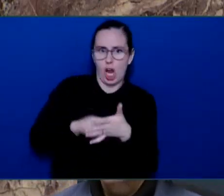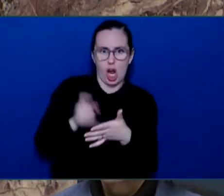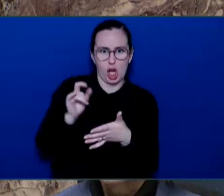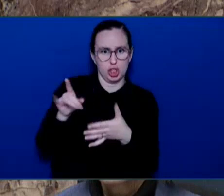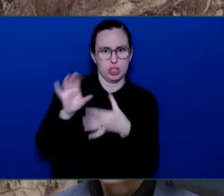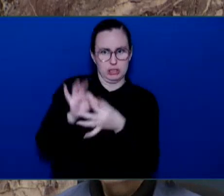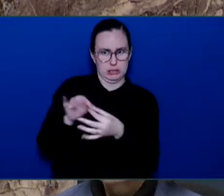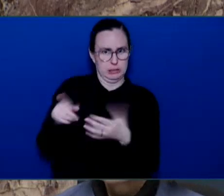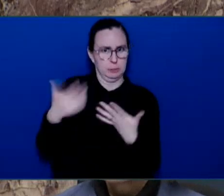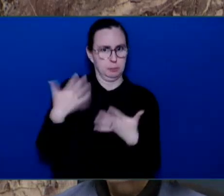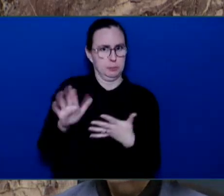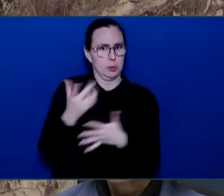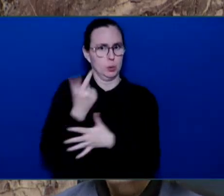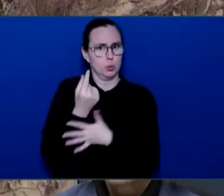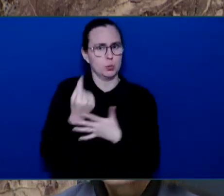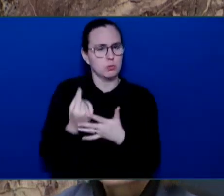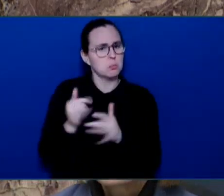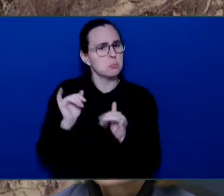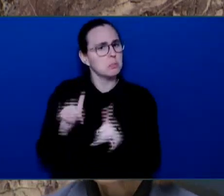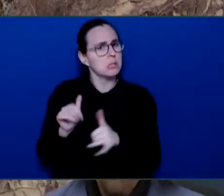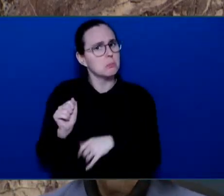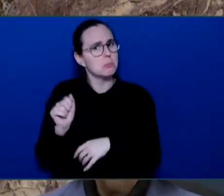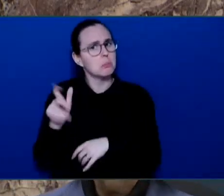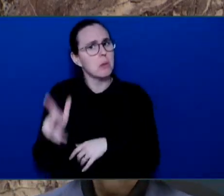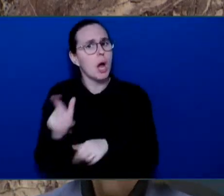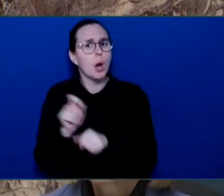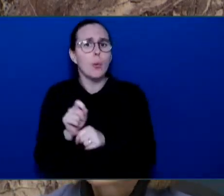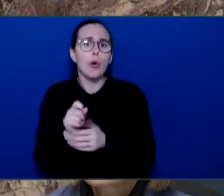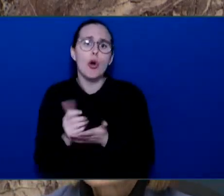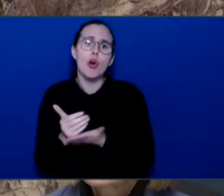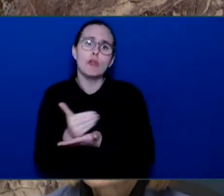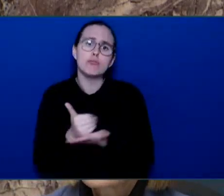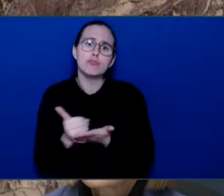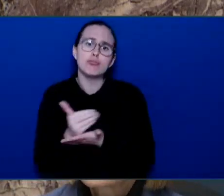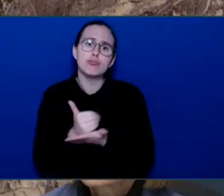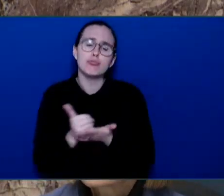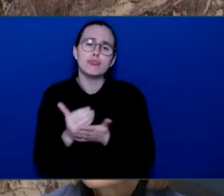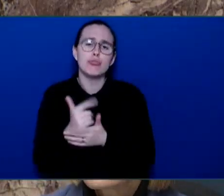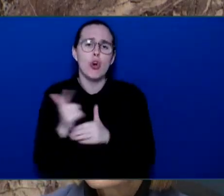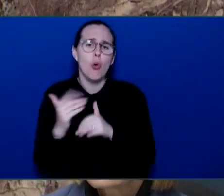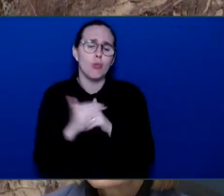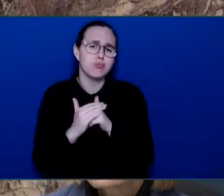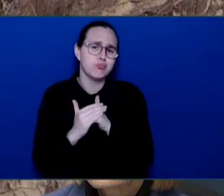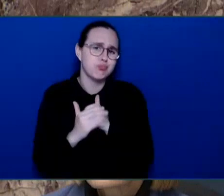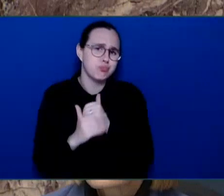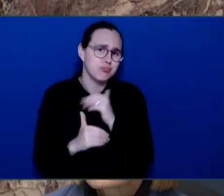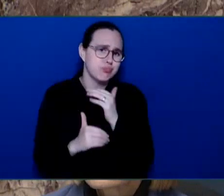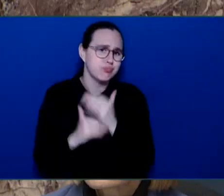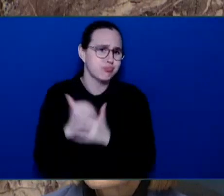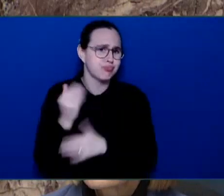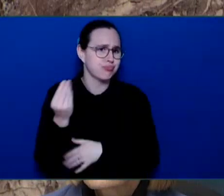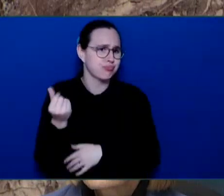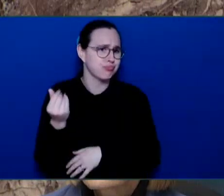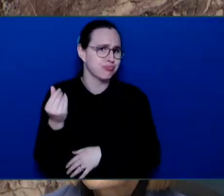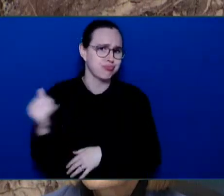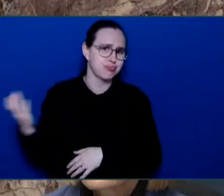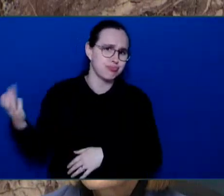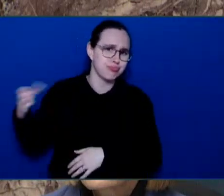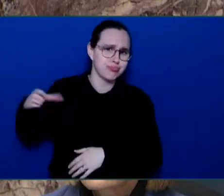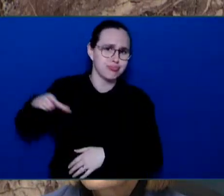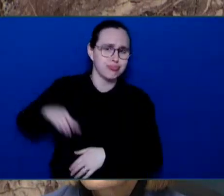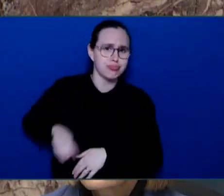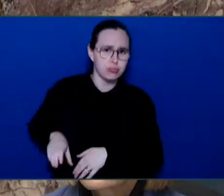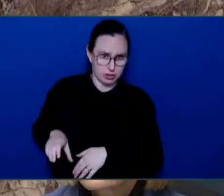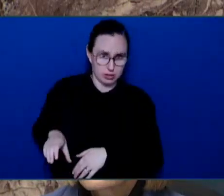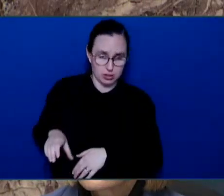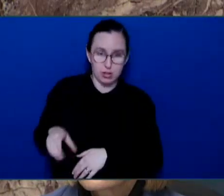continue to collect his six-figure salary. Even after his arrest, he continued to receive $20,000